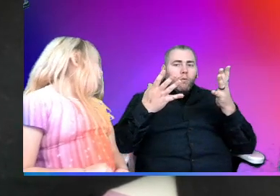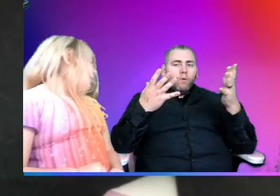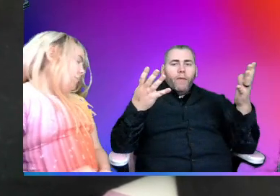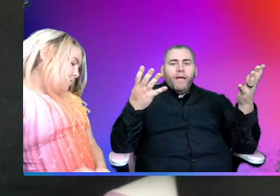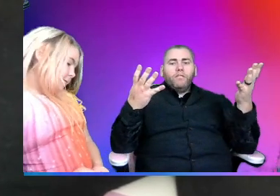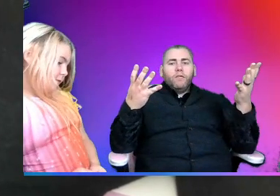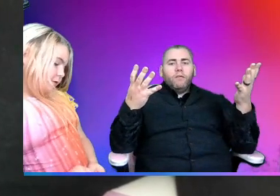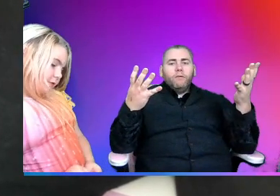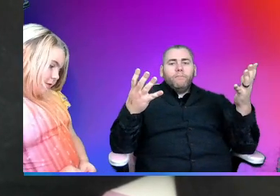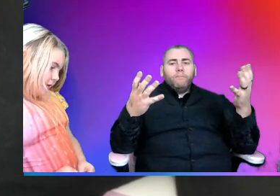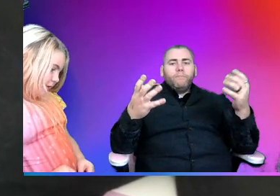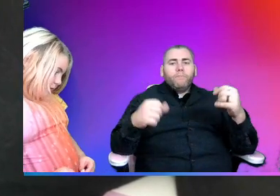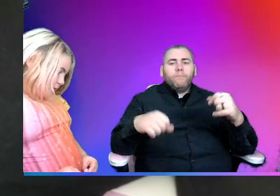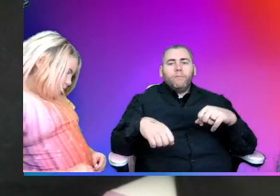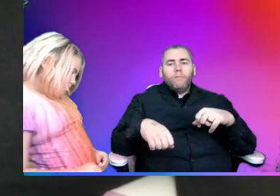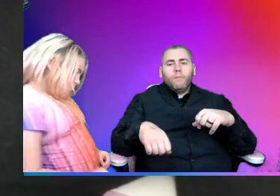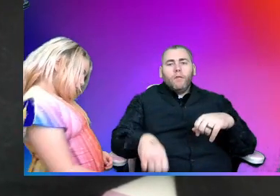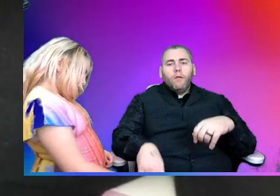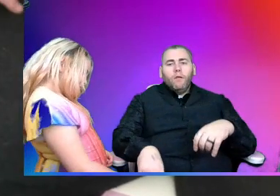with magic.